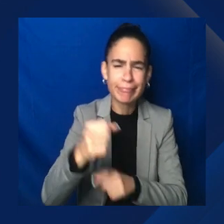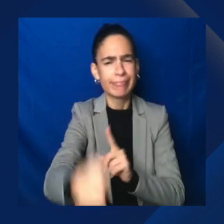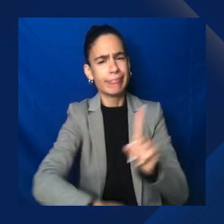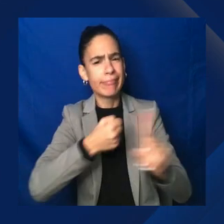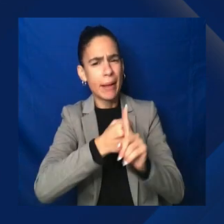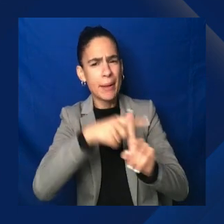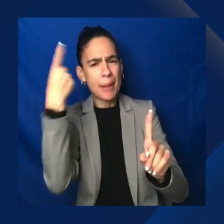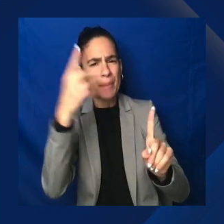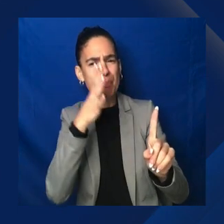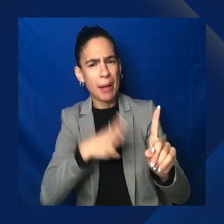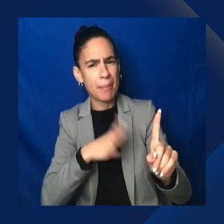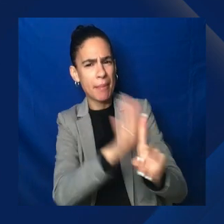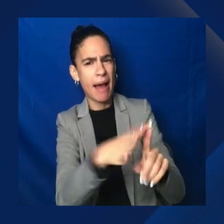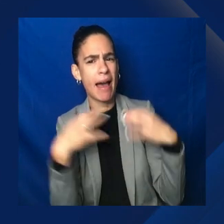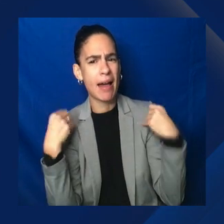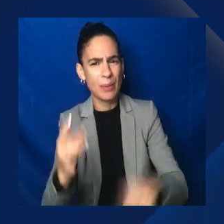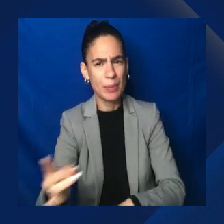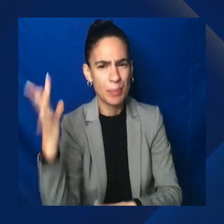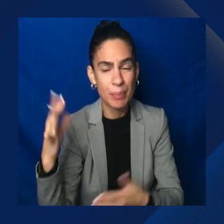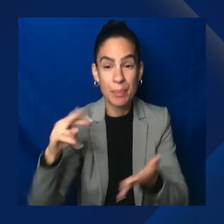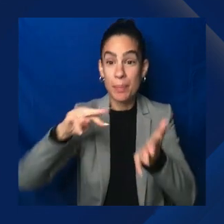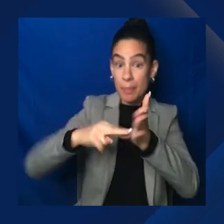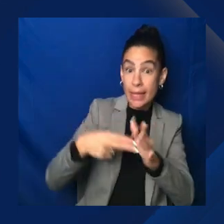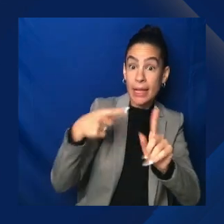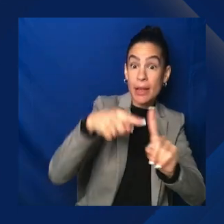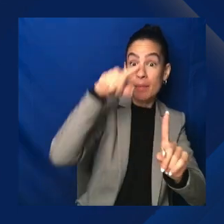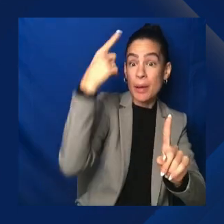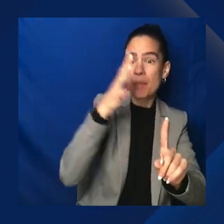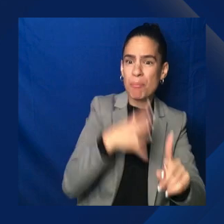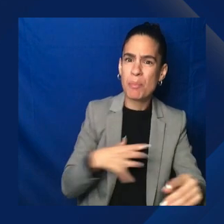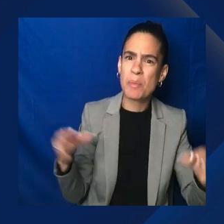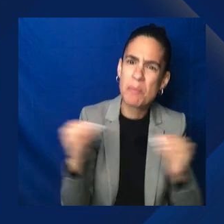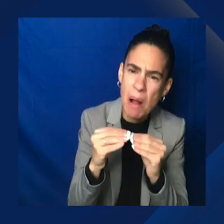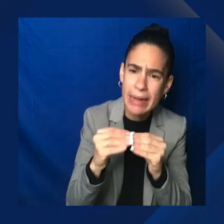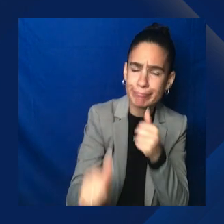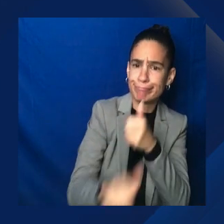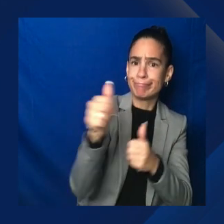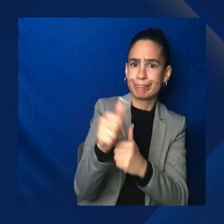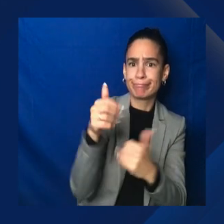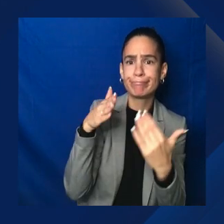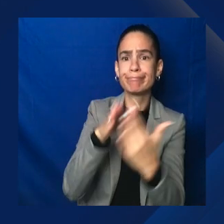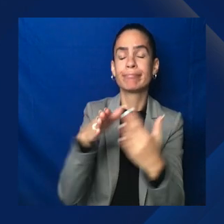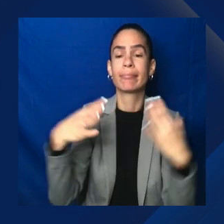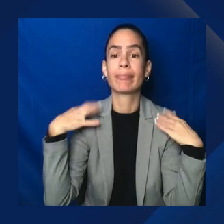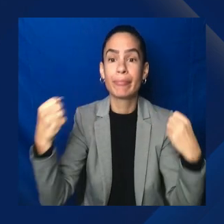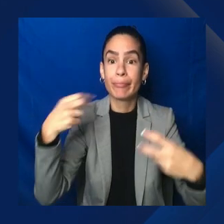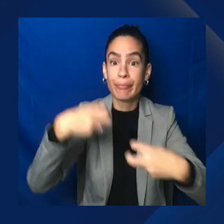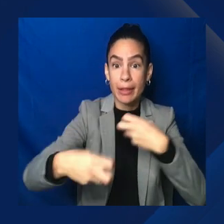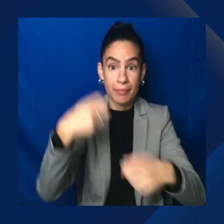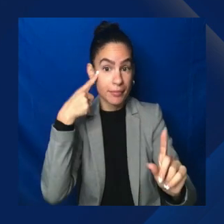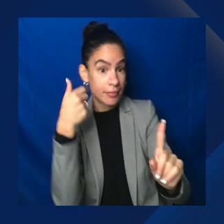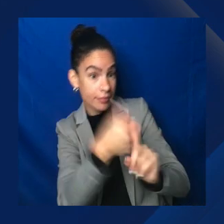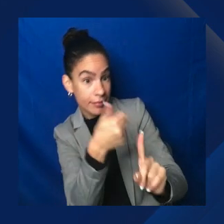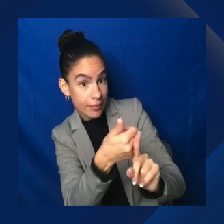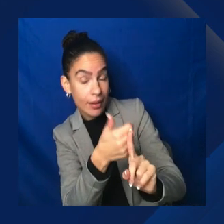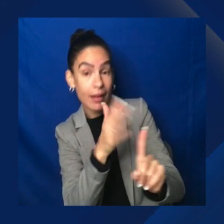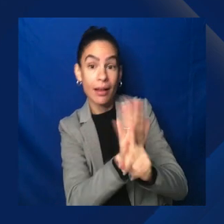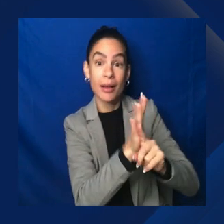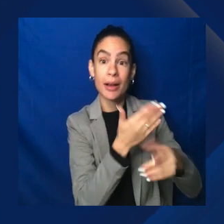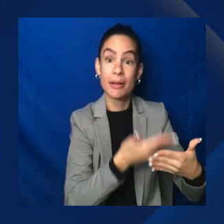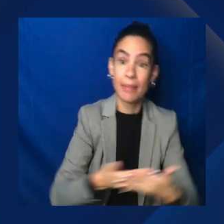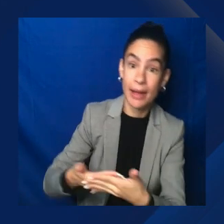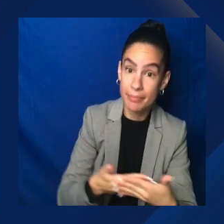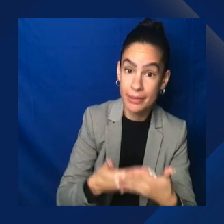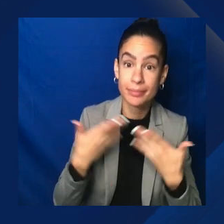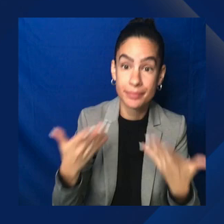their lives and the lives of their infants. And for me, my work in Black maternal health began when my daughter, a Black